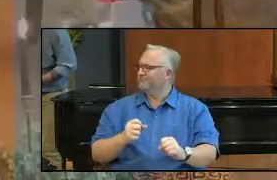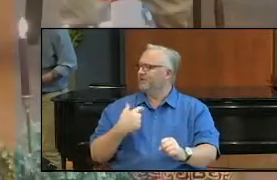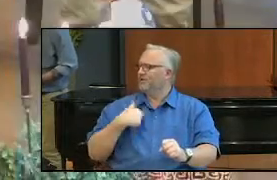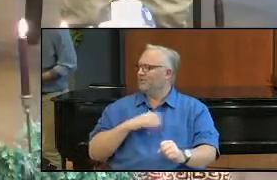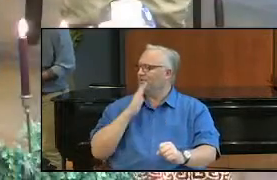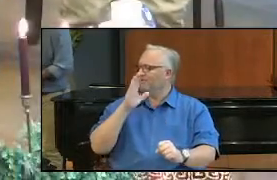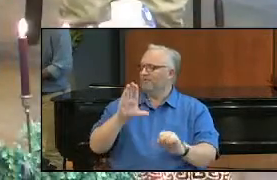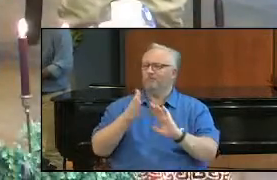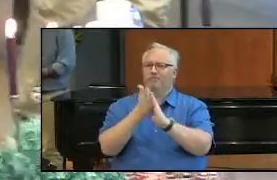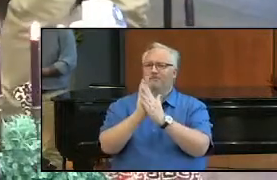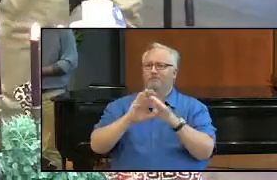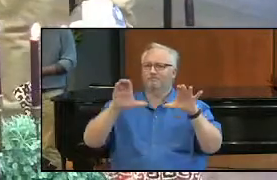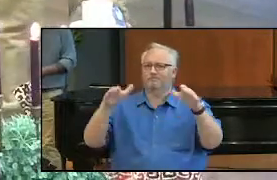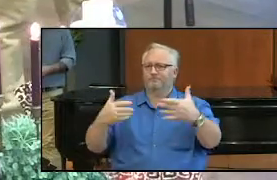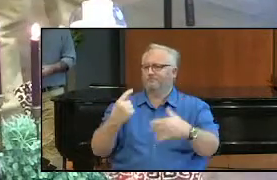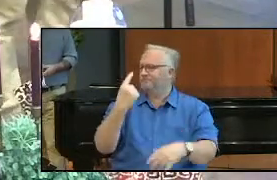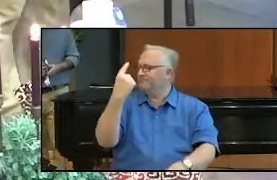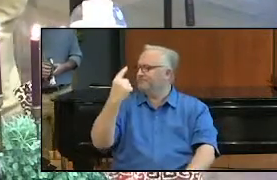one.